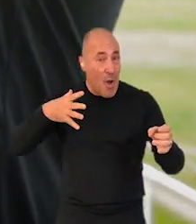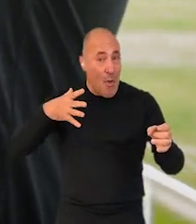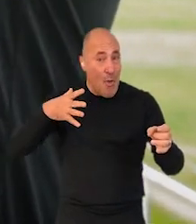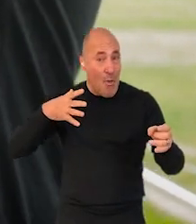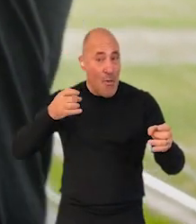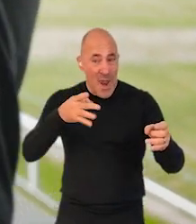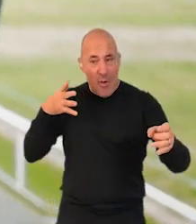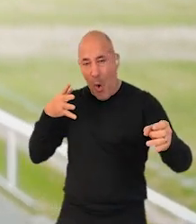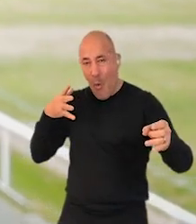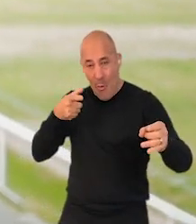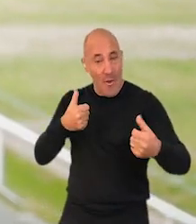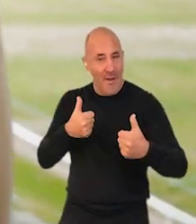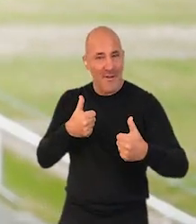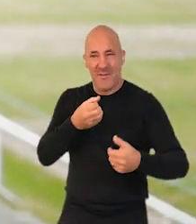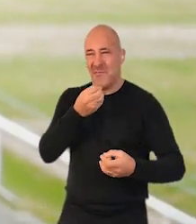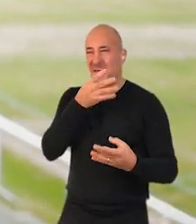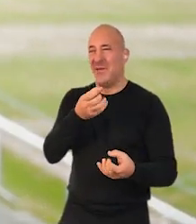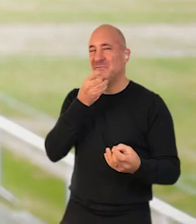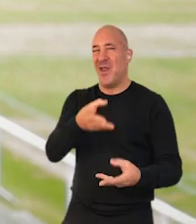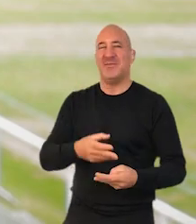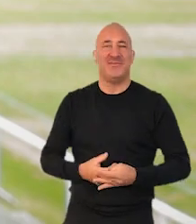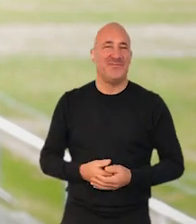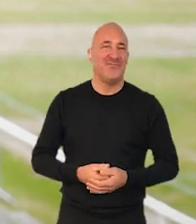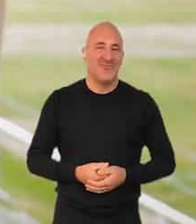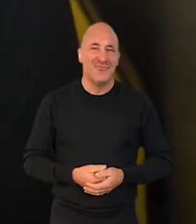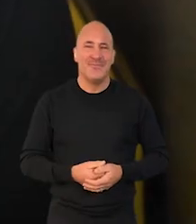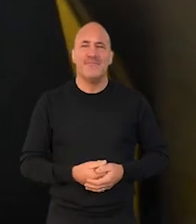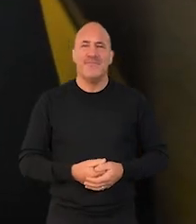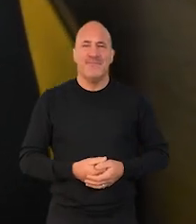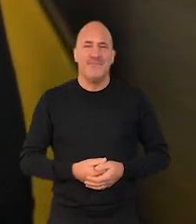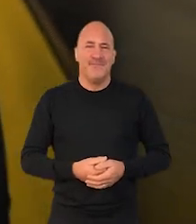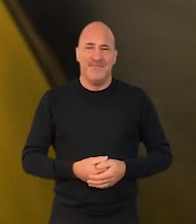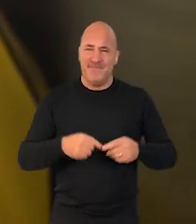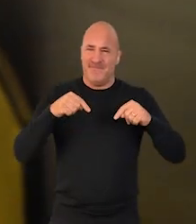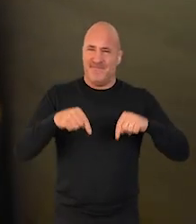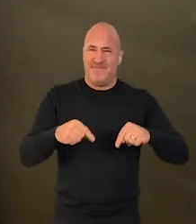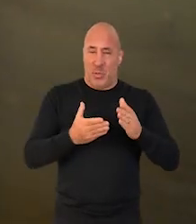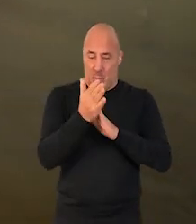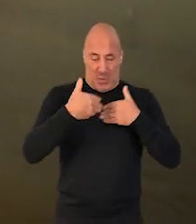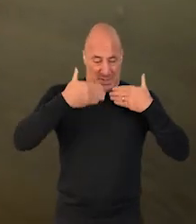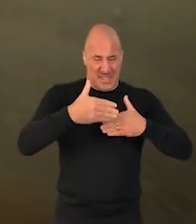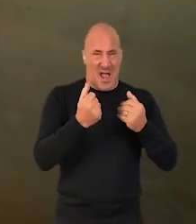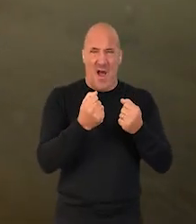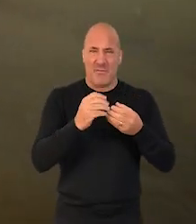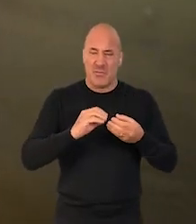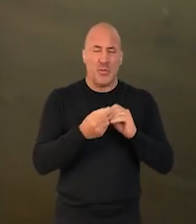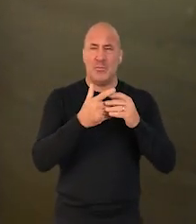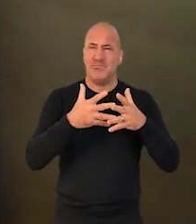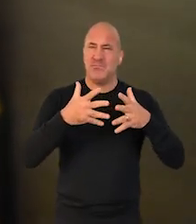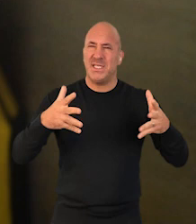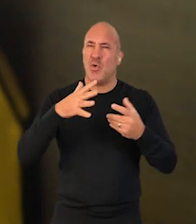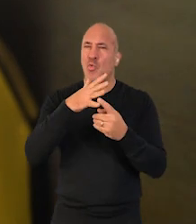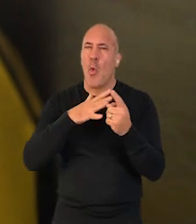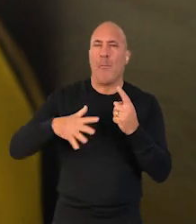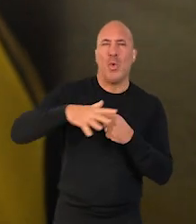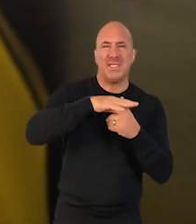then let go. Let go. Wow, brilliant. Yeah. I think there is a huge community here that's been